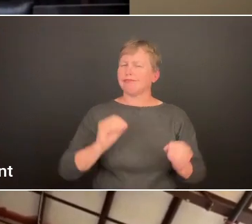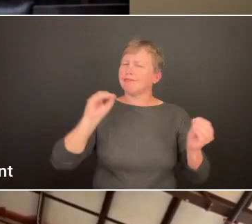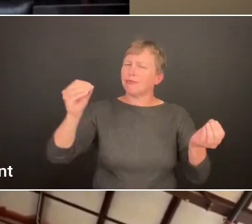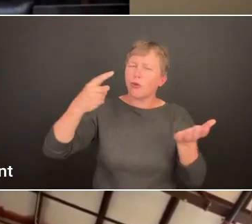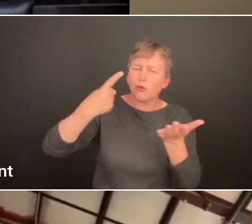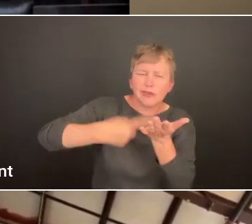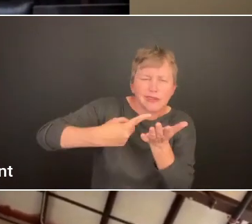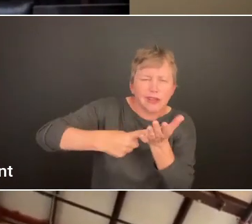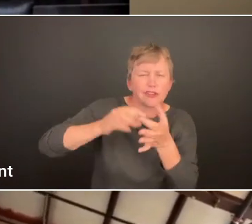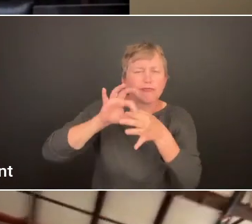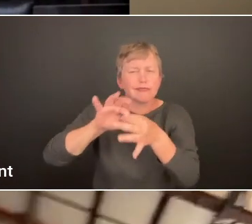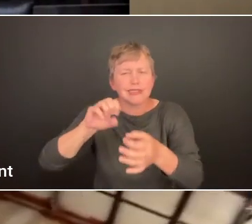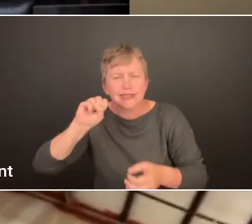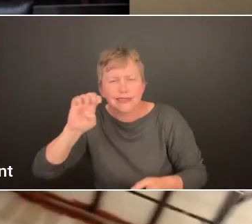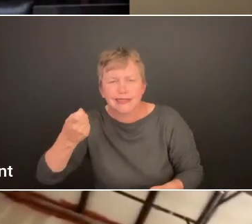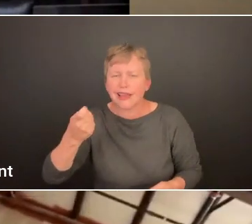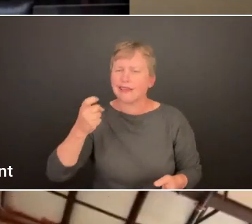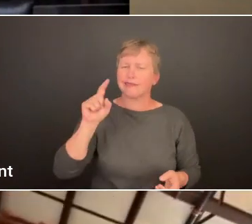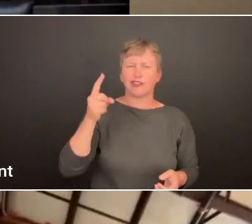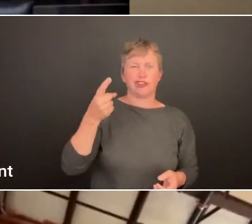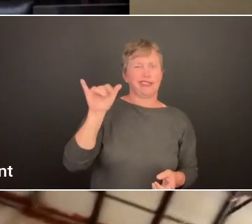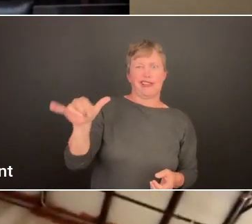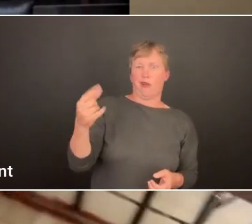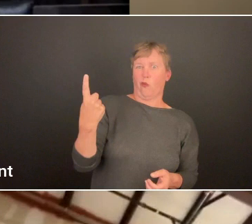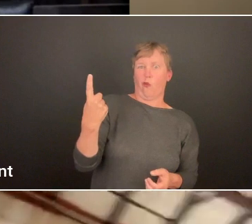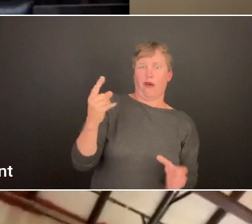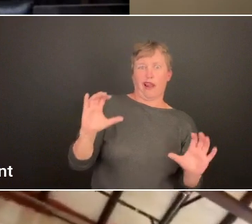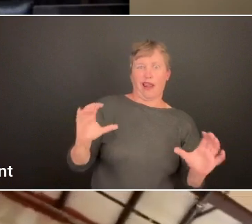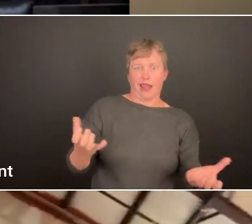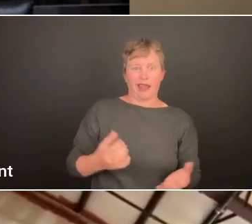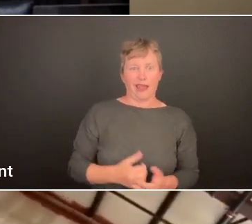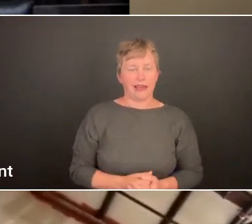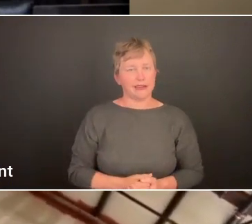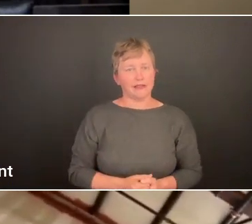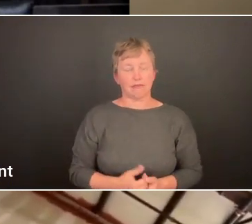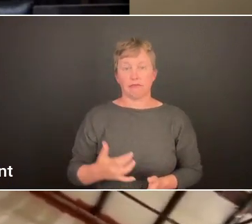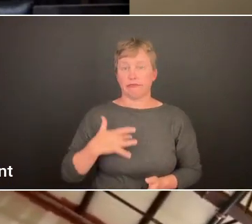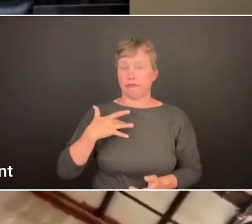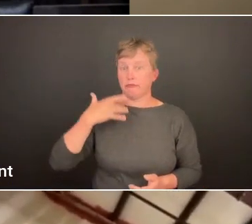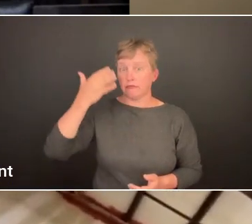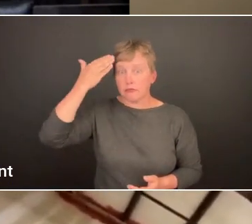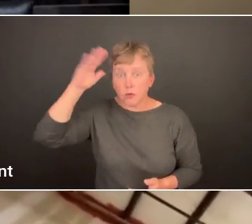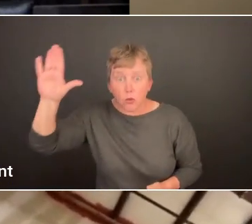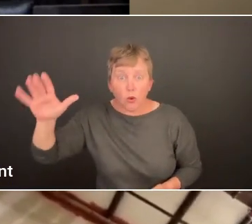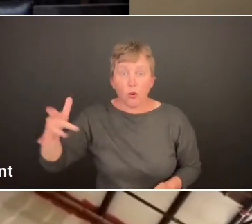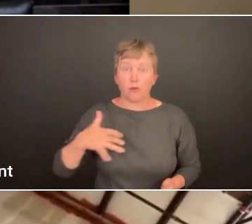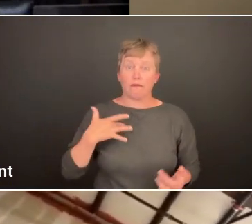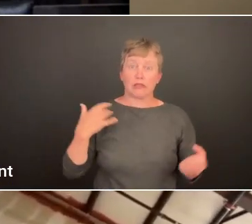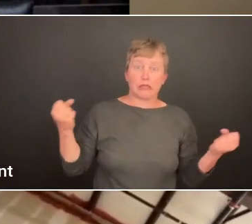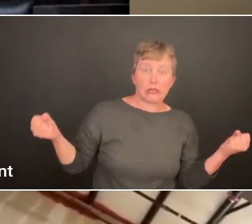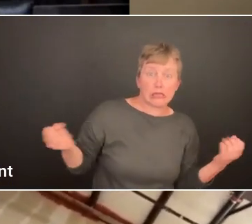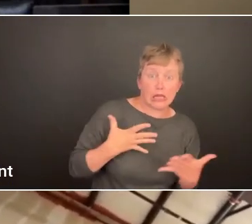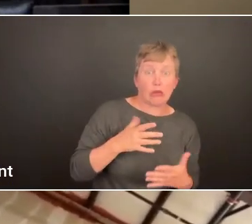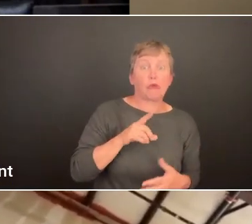know, you just, that really horrified me. Getting home, I